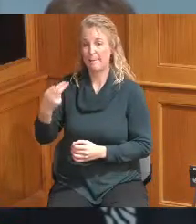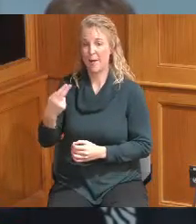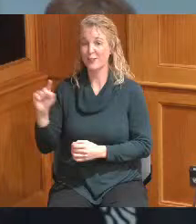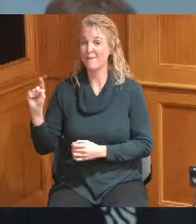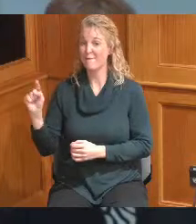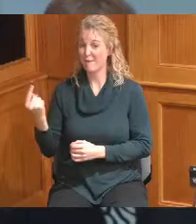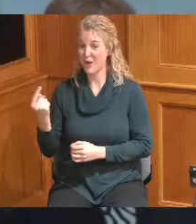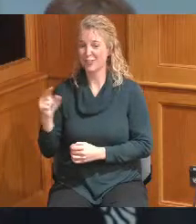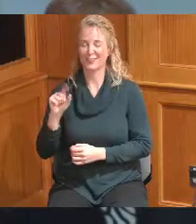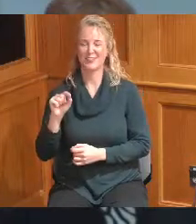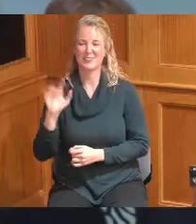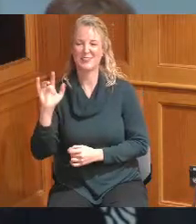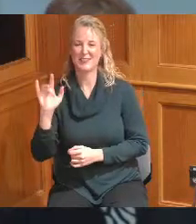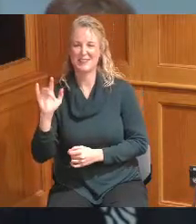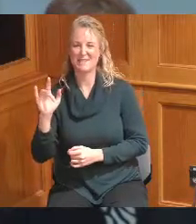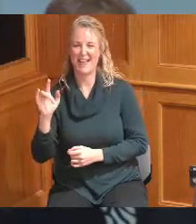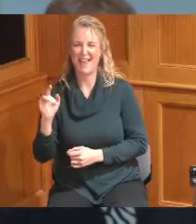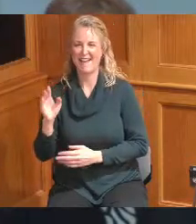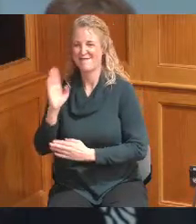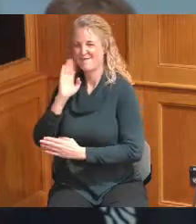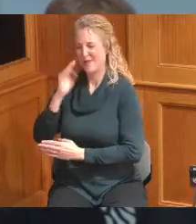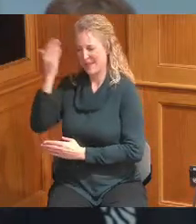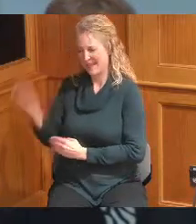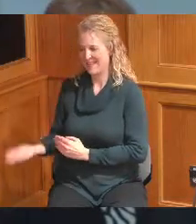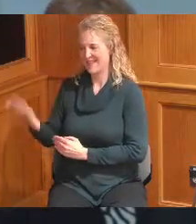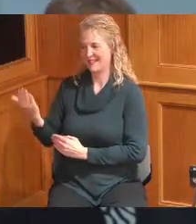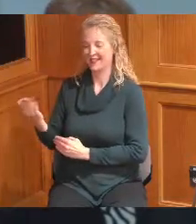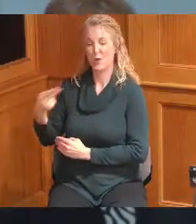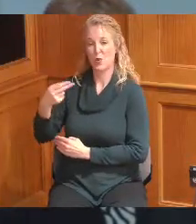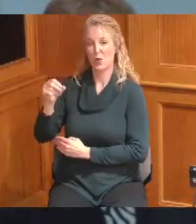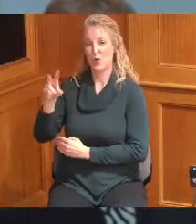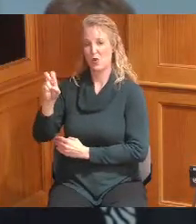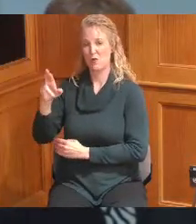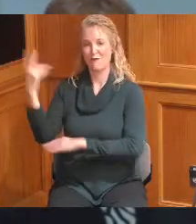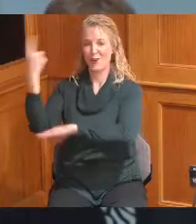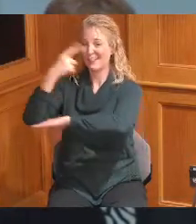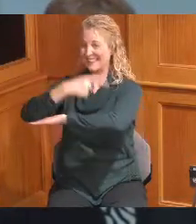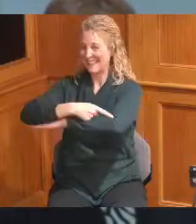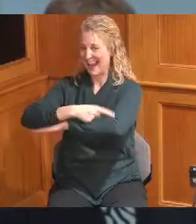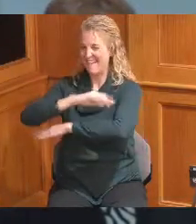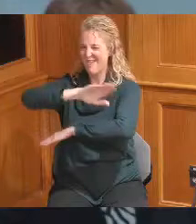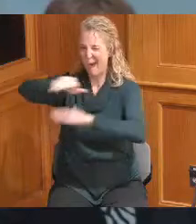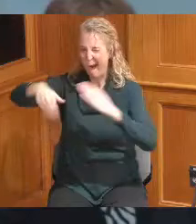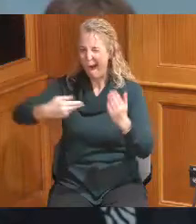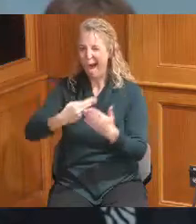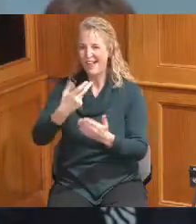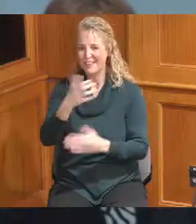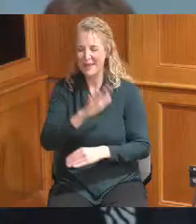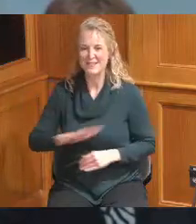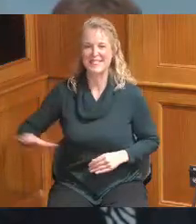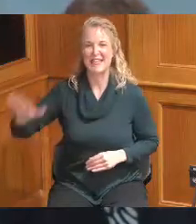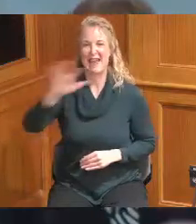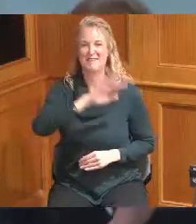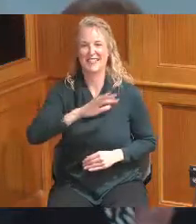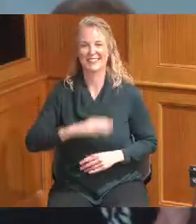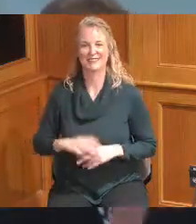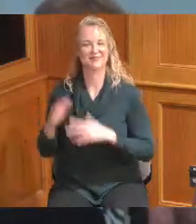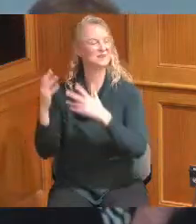1st, 2025, as Councilwoman Susan Hoover Day in all of Hamilton